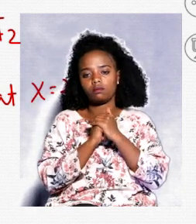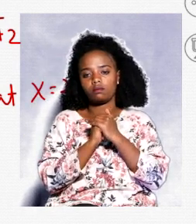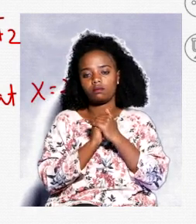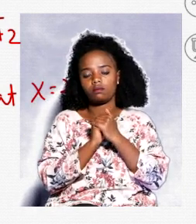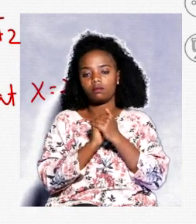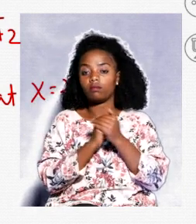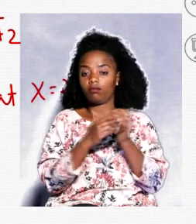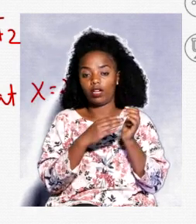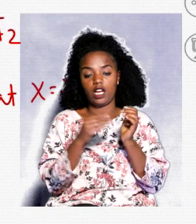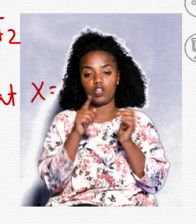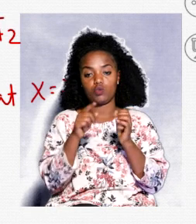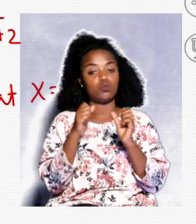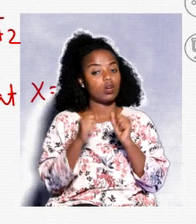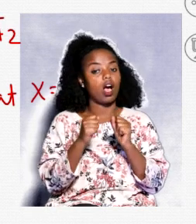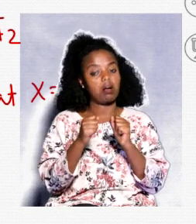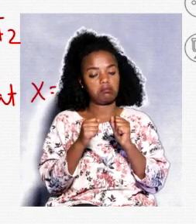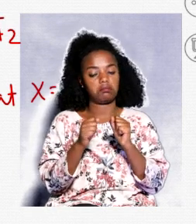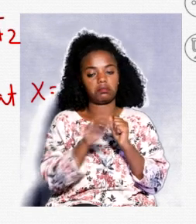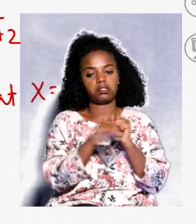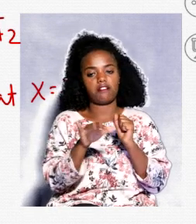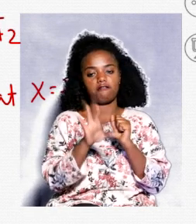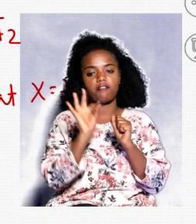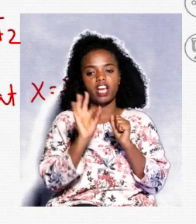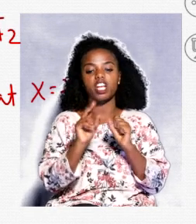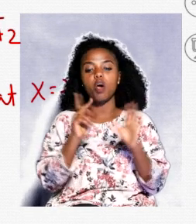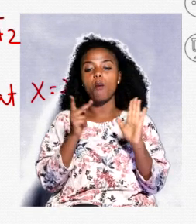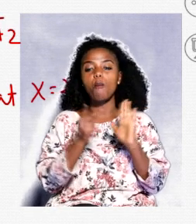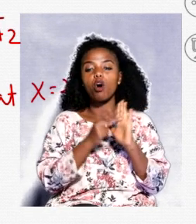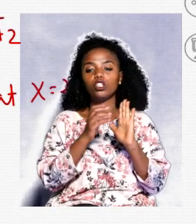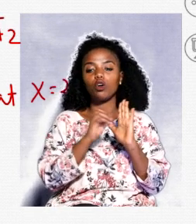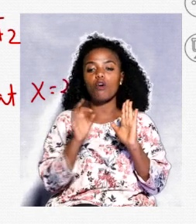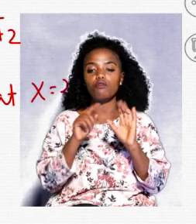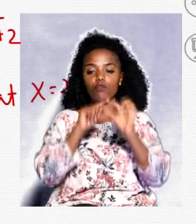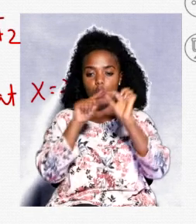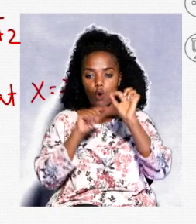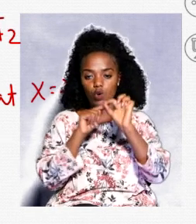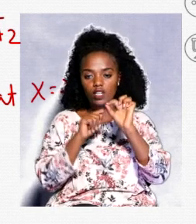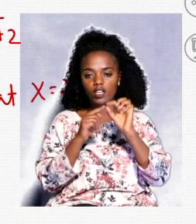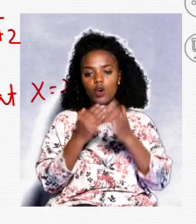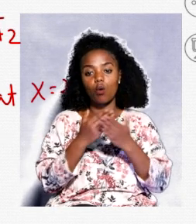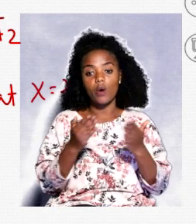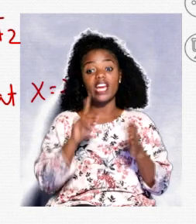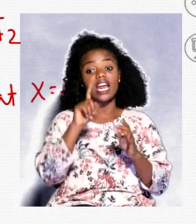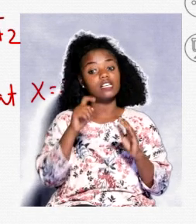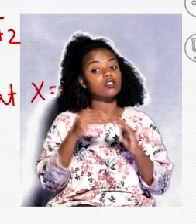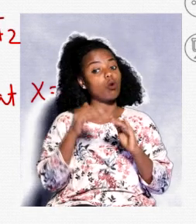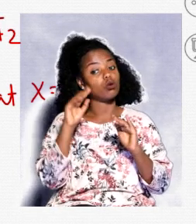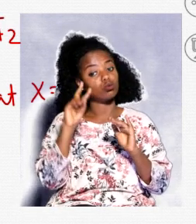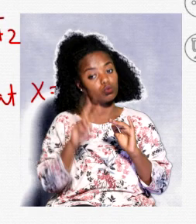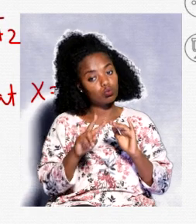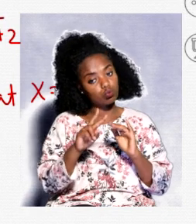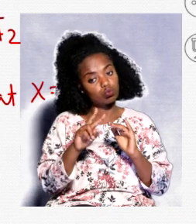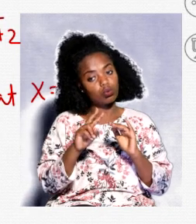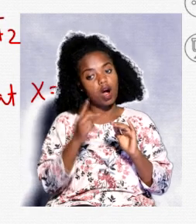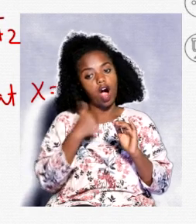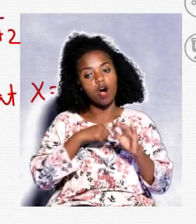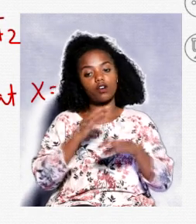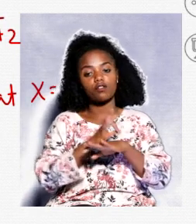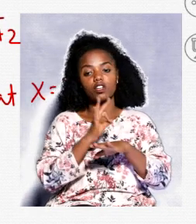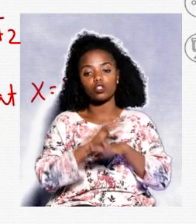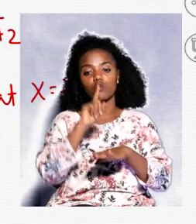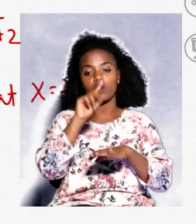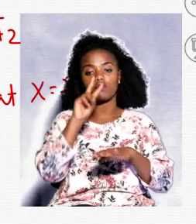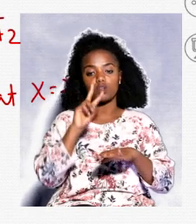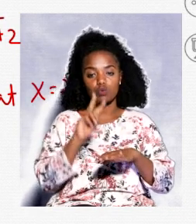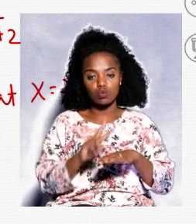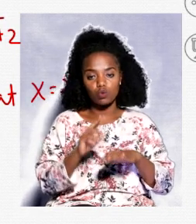And you can also find the point of whole when x is 2. Our function it is 1 over 2 plus 1